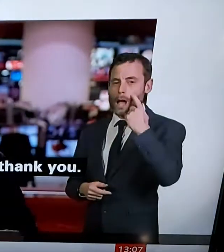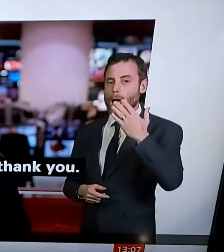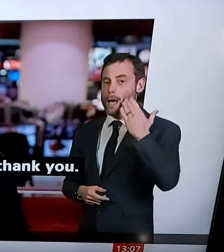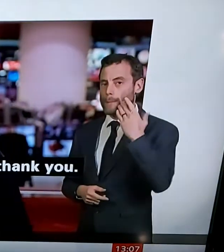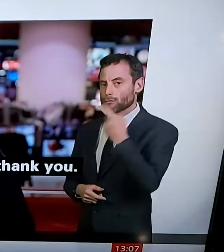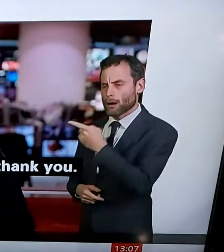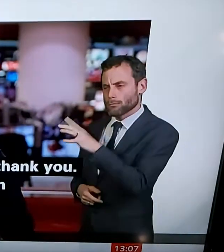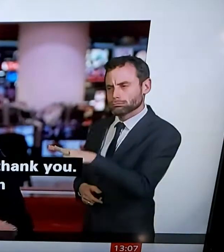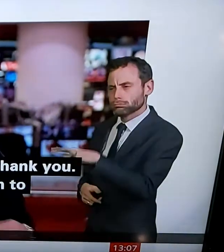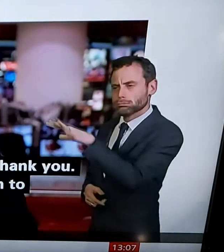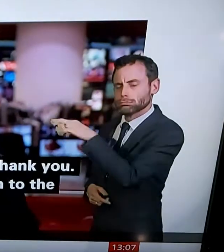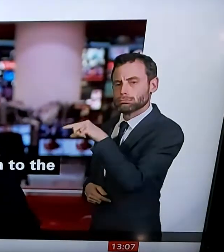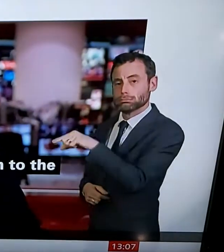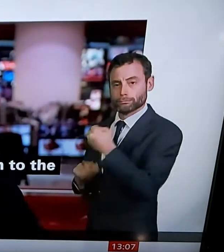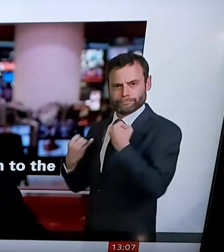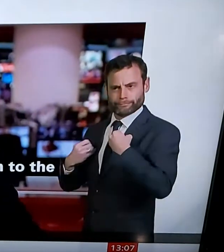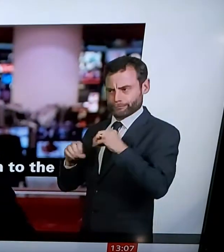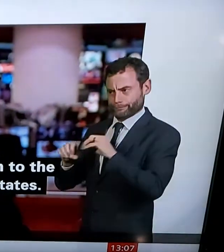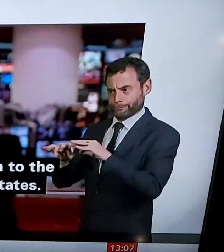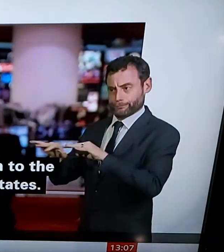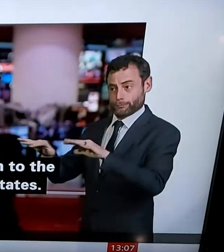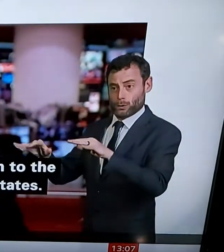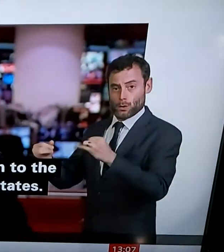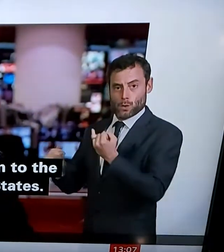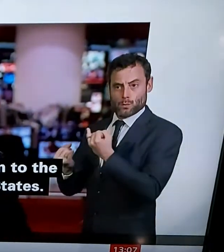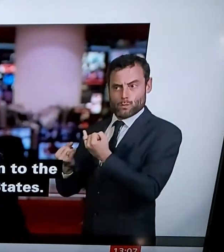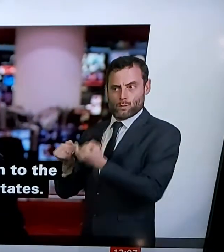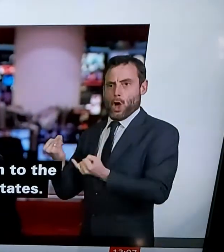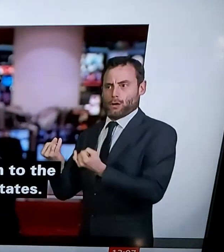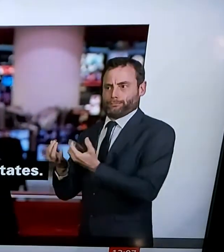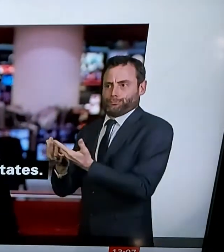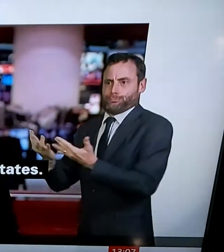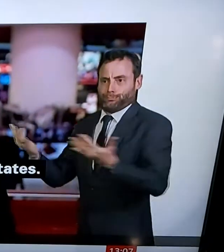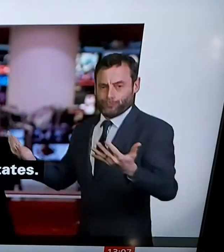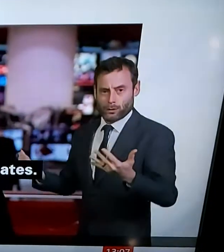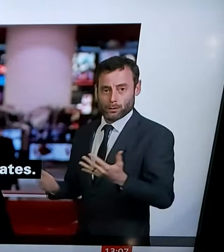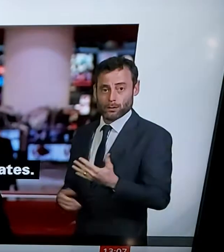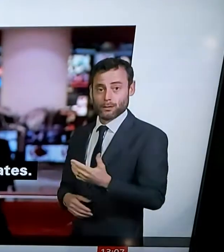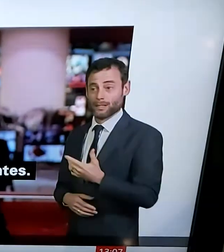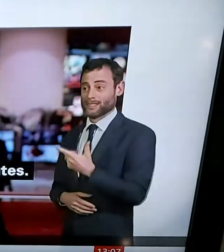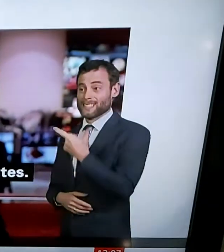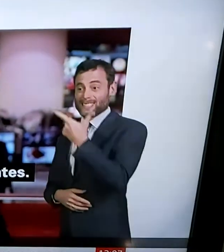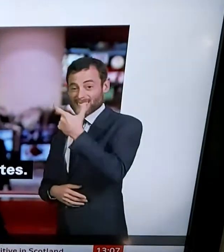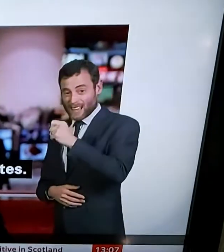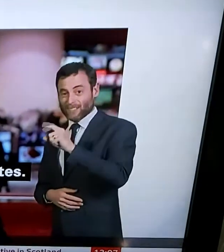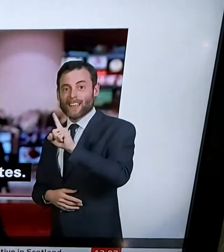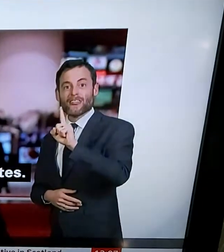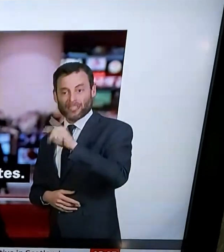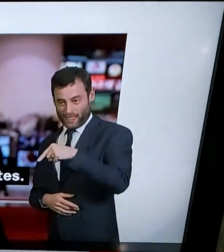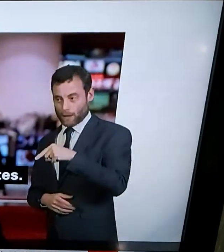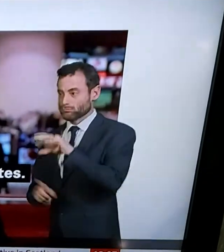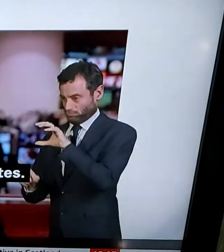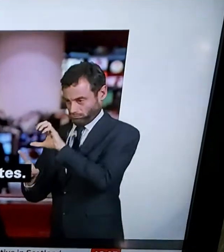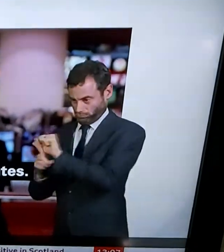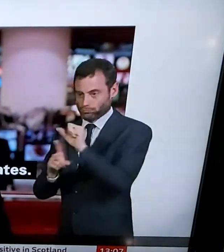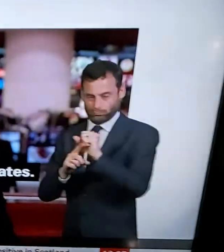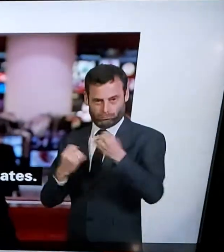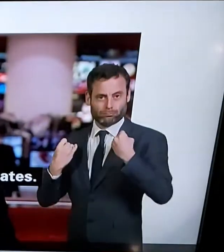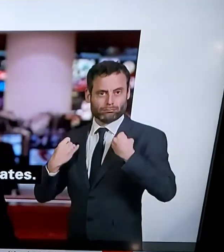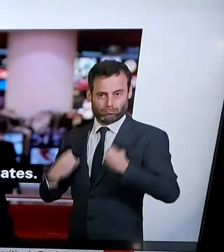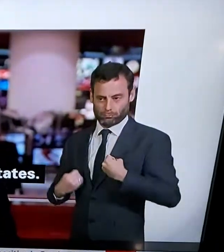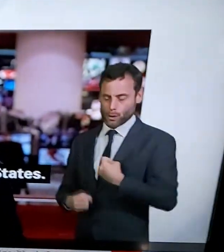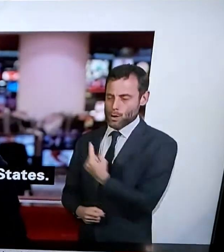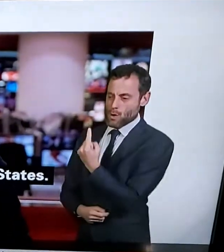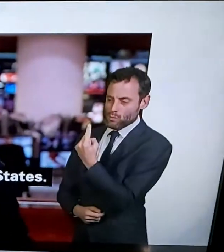States because the infection rate there has surged, with almost 70,000 confirmed cases and more than